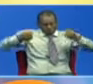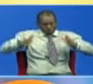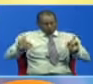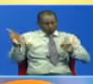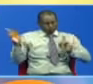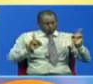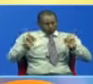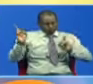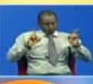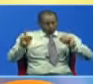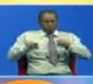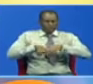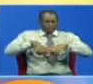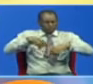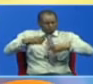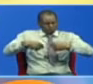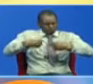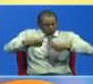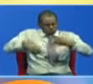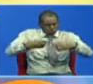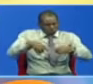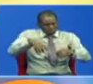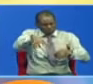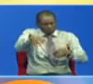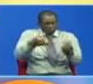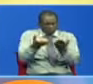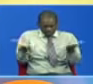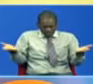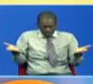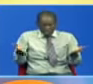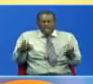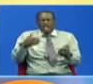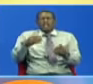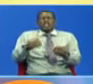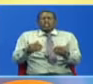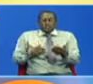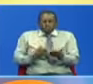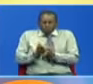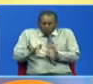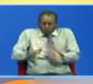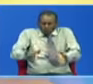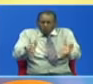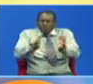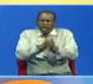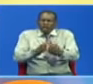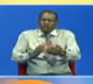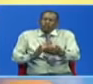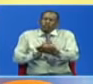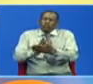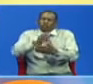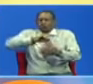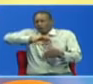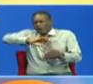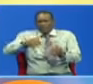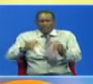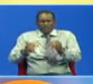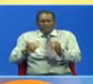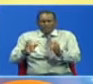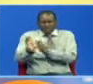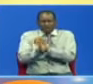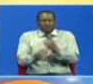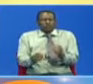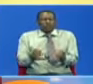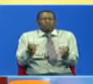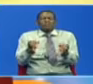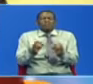drivers as they carry their cargo across these corridors and across borders is unhindered, and that they do